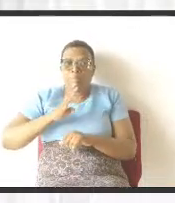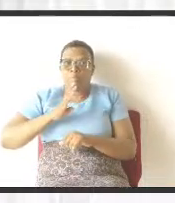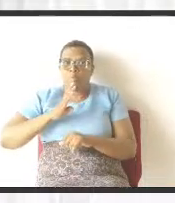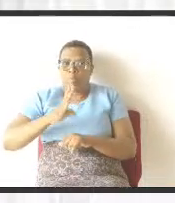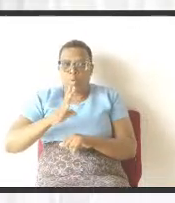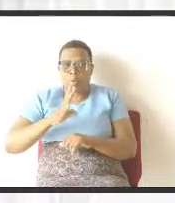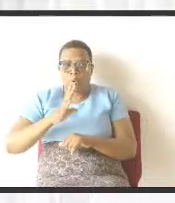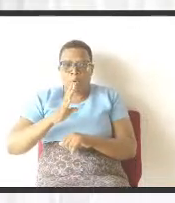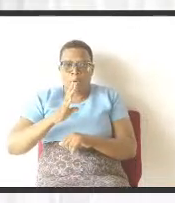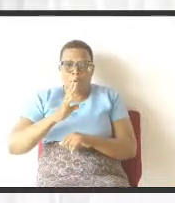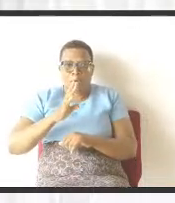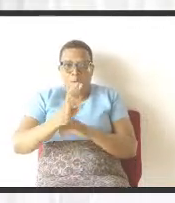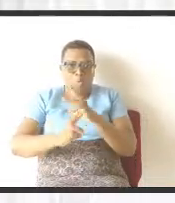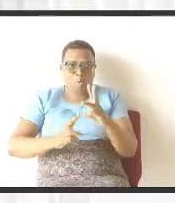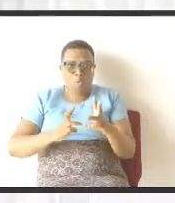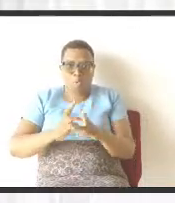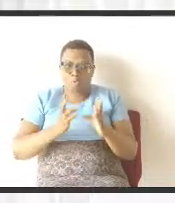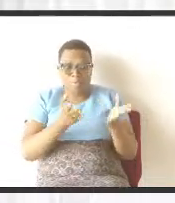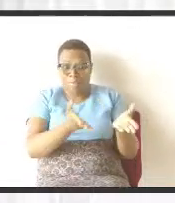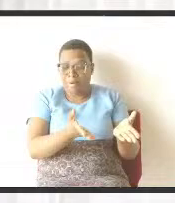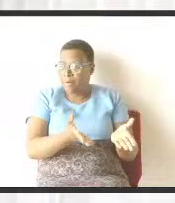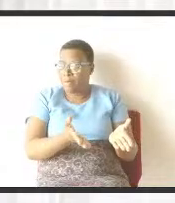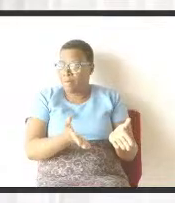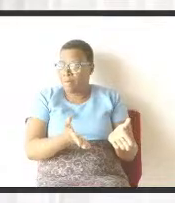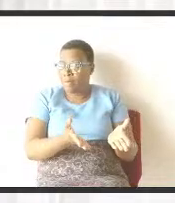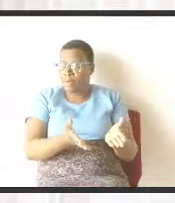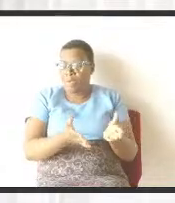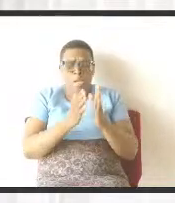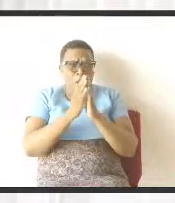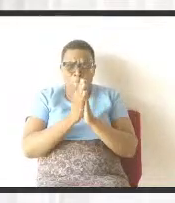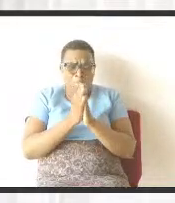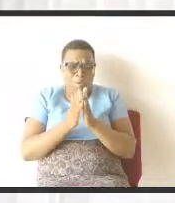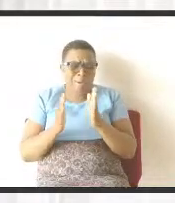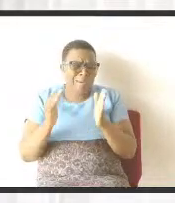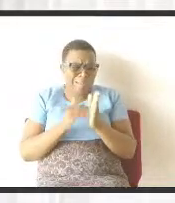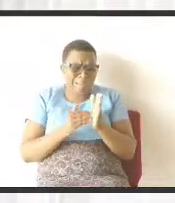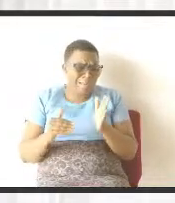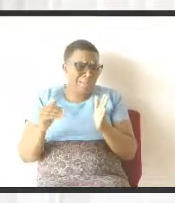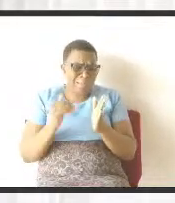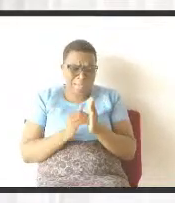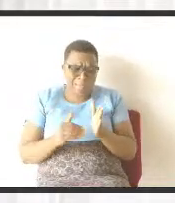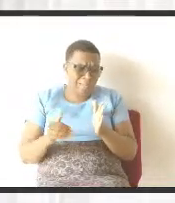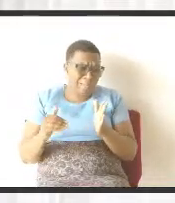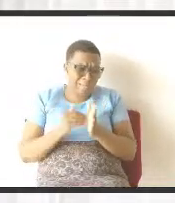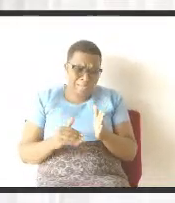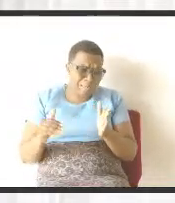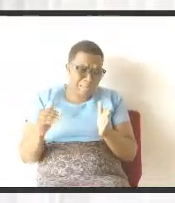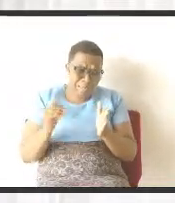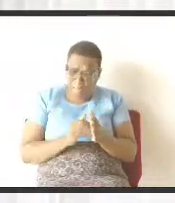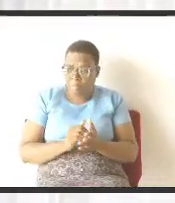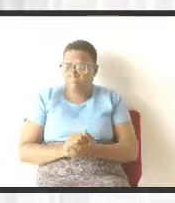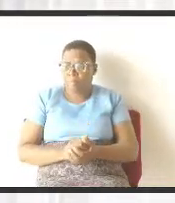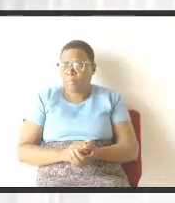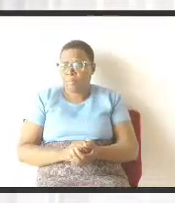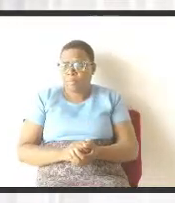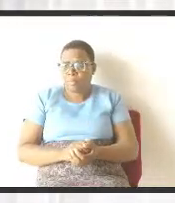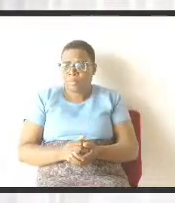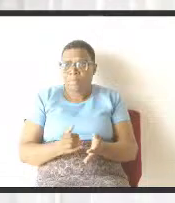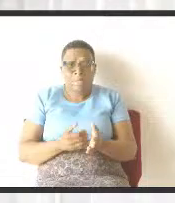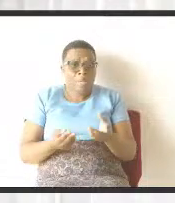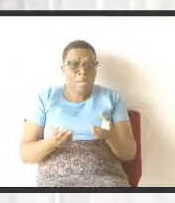into existence. And I pray over and over and over again. It doesn't happen.